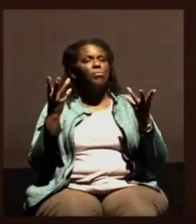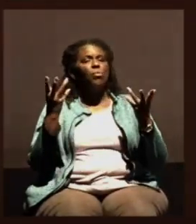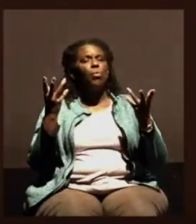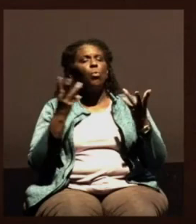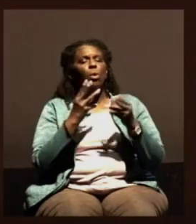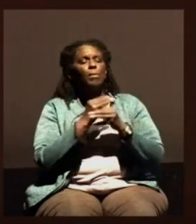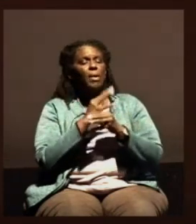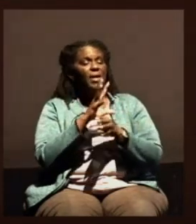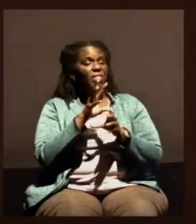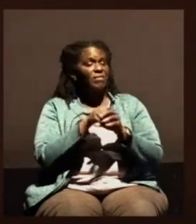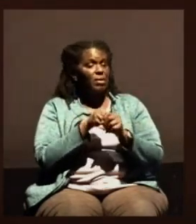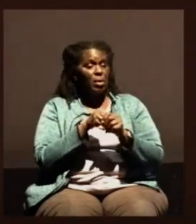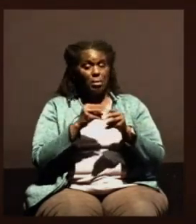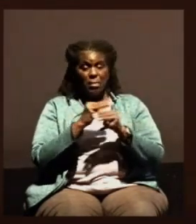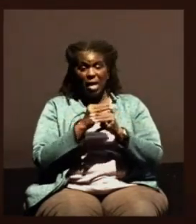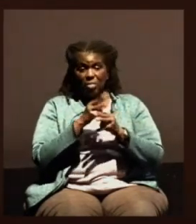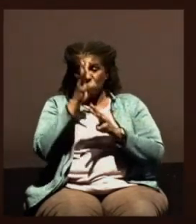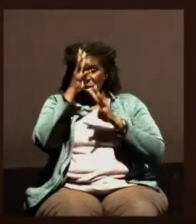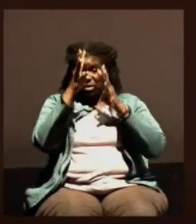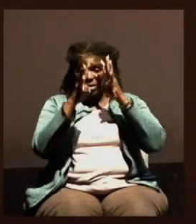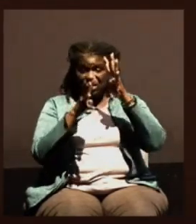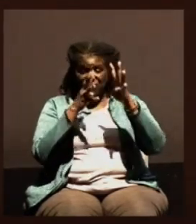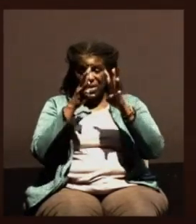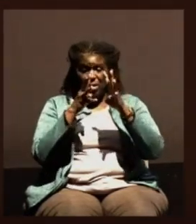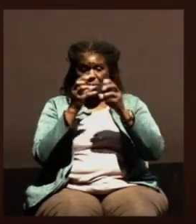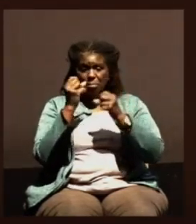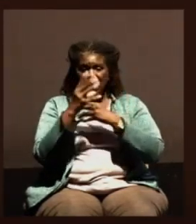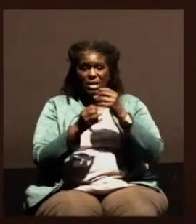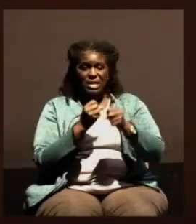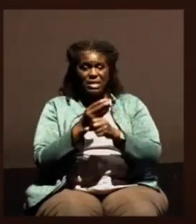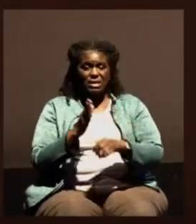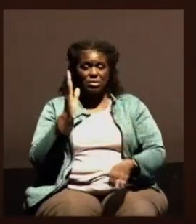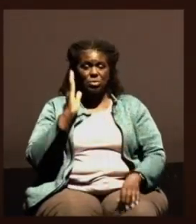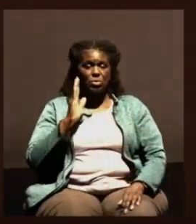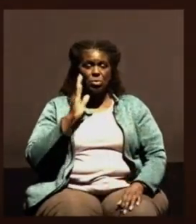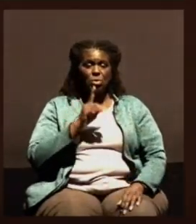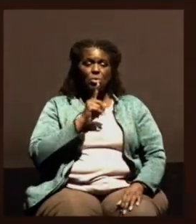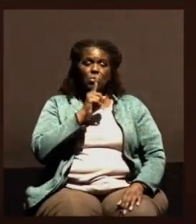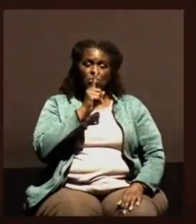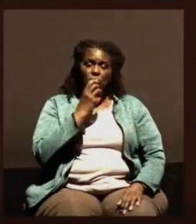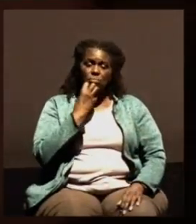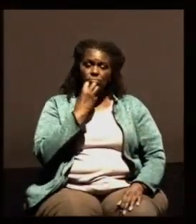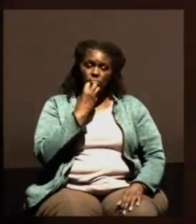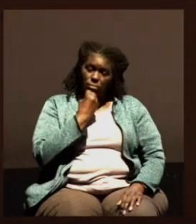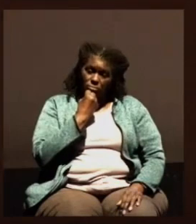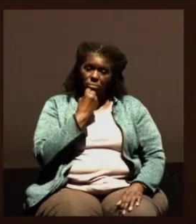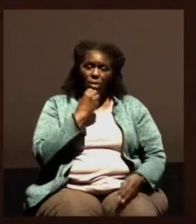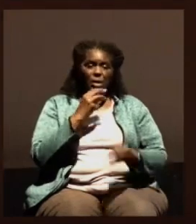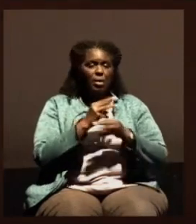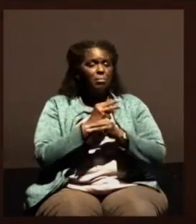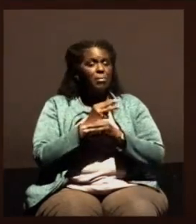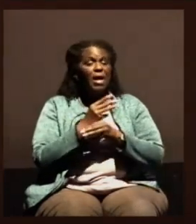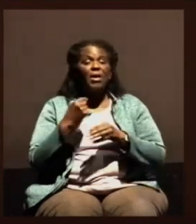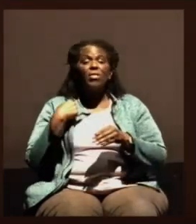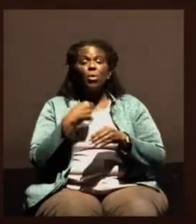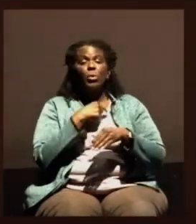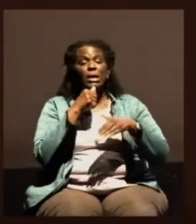established 1,000 years ago. The real treasures of mathematics have been kept hidden from us.